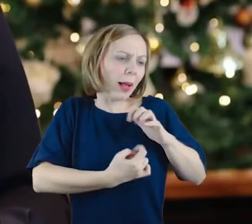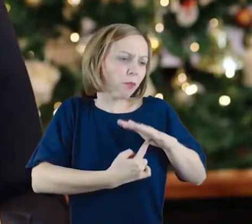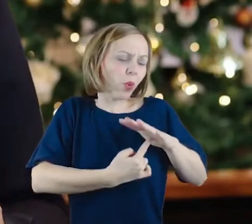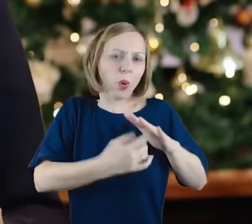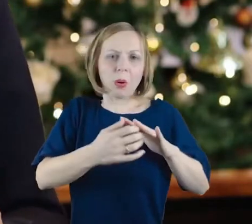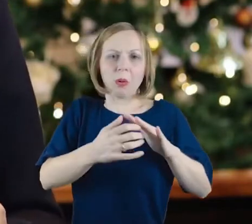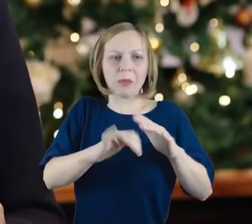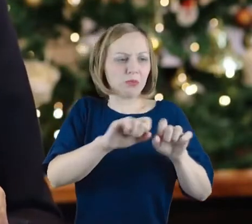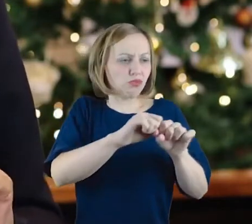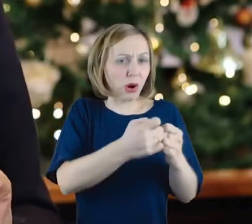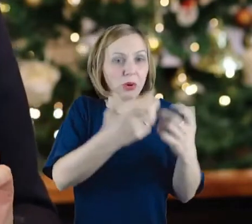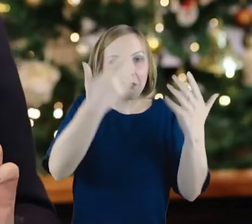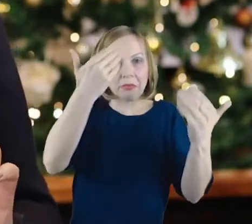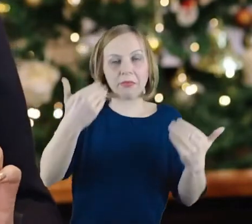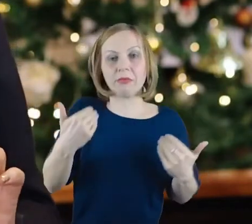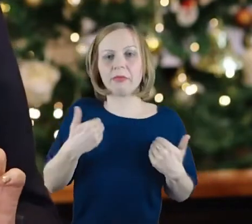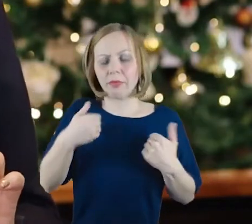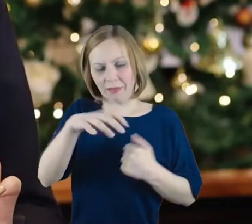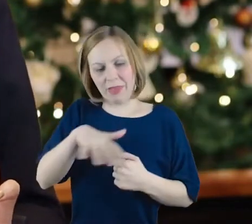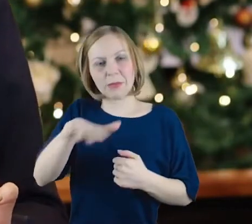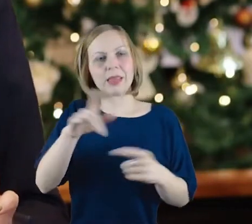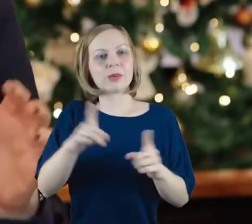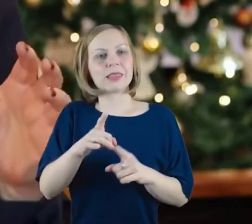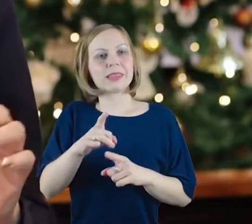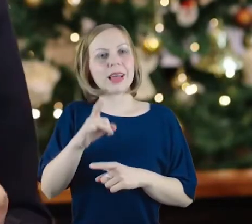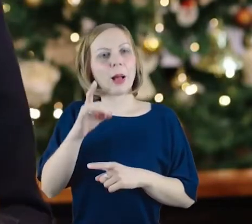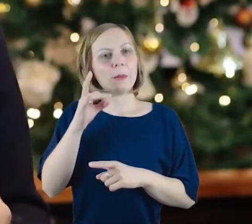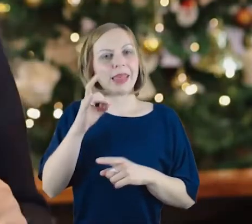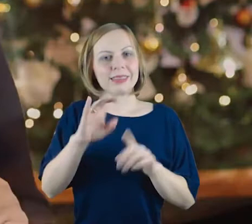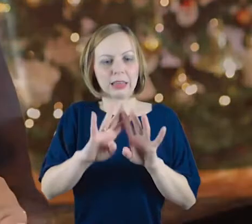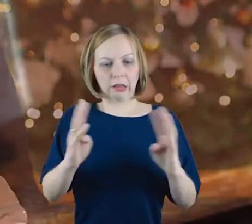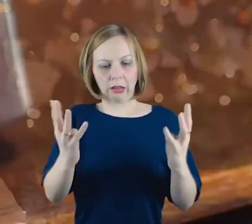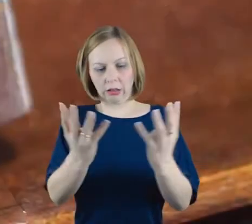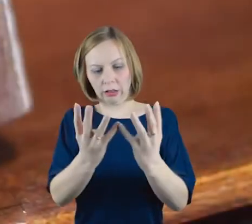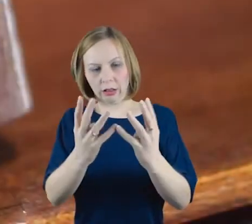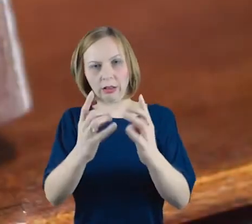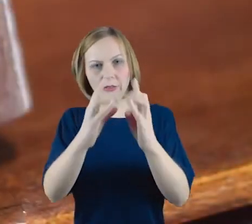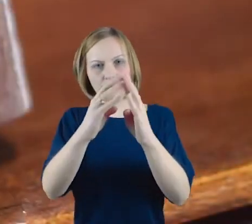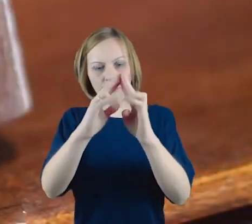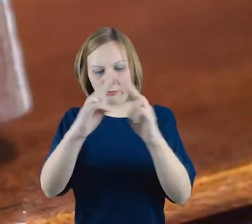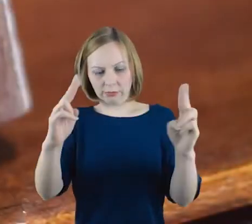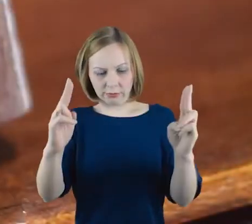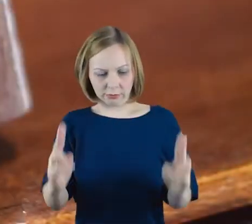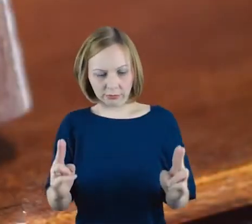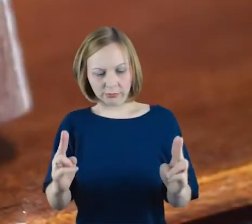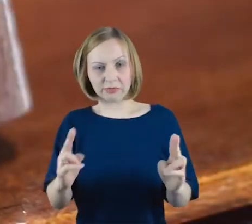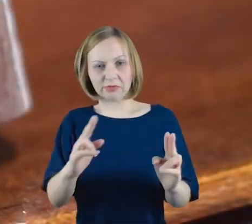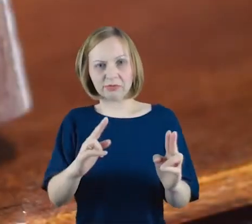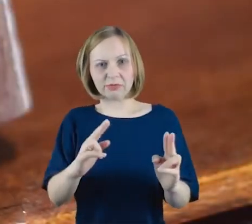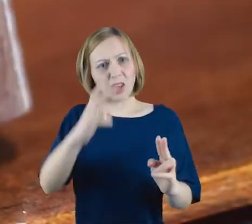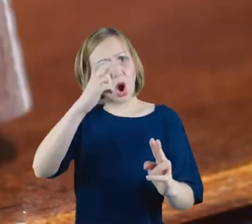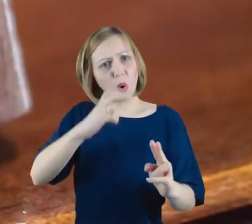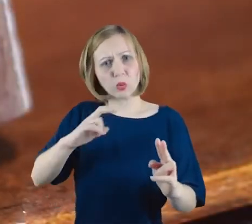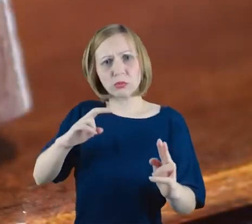our family, it's a small musical plastic crib. It's well over 60 years old. And the shepherds, lambs and wise